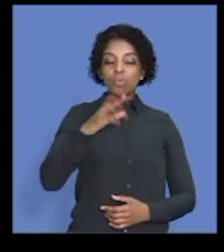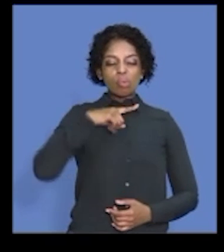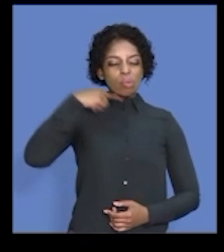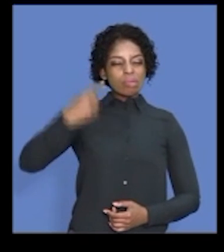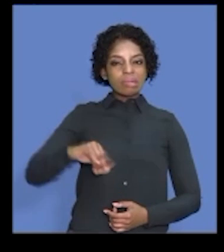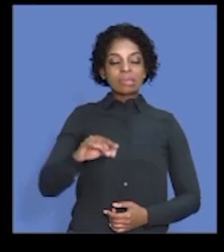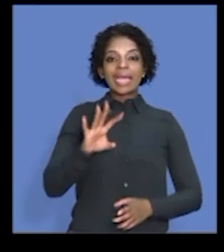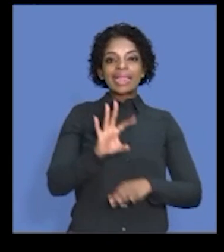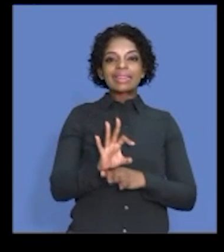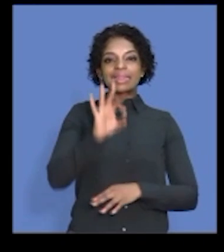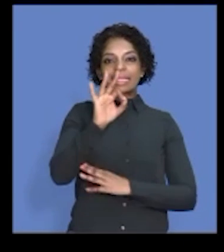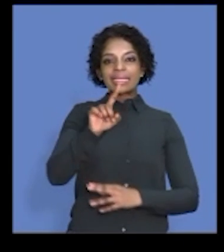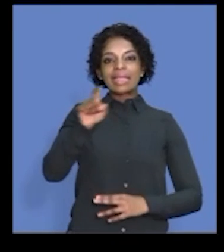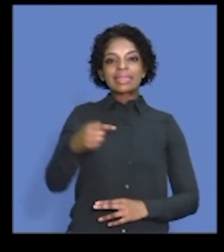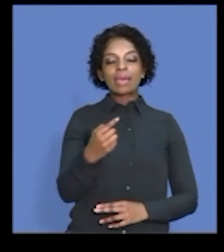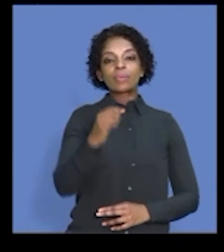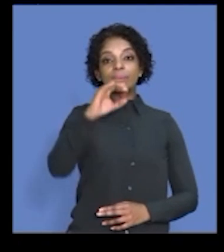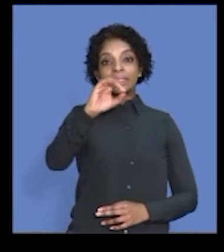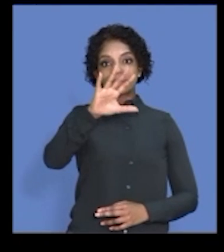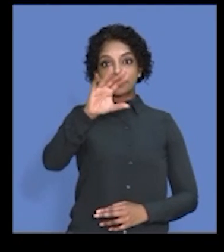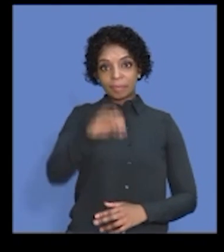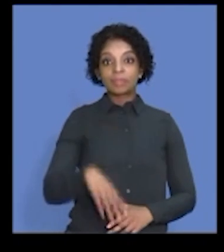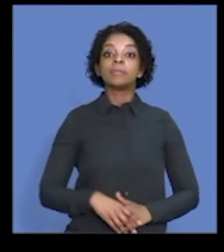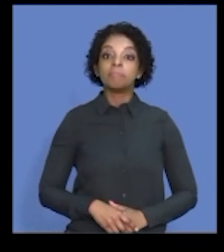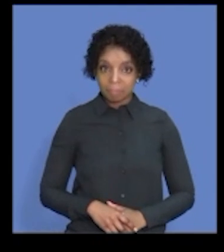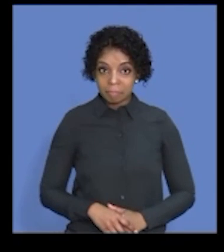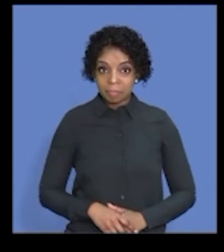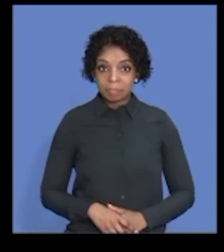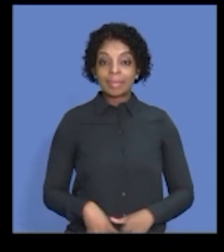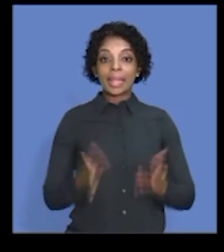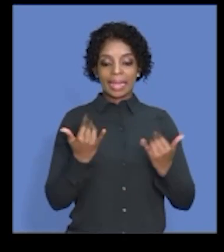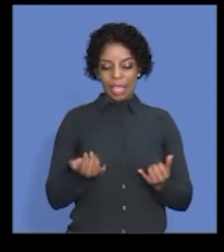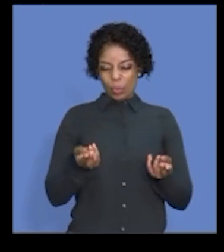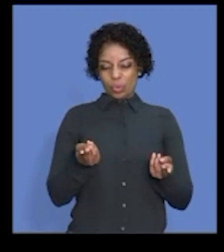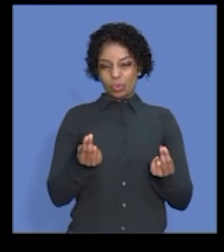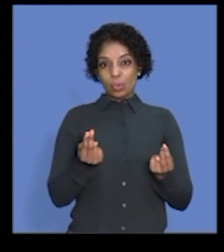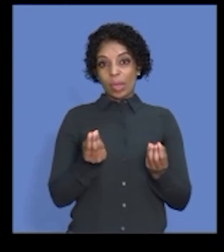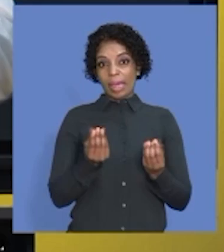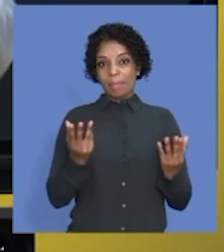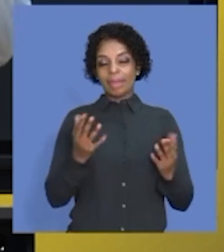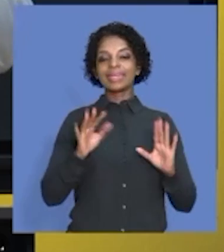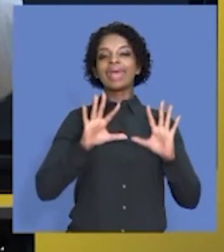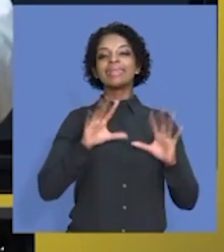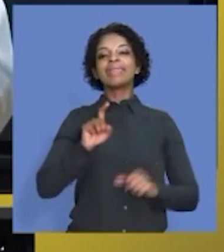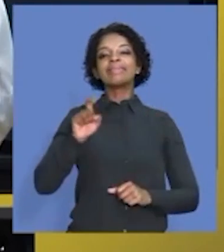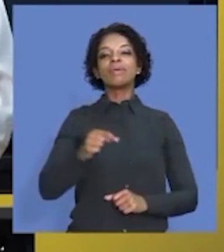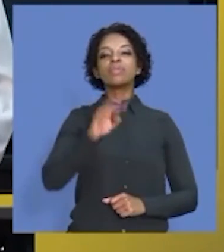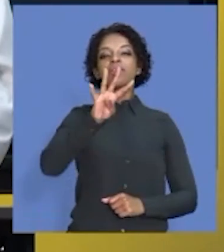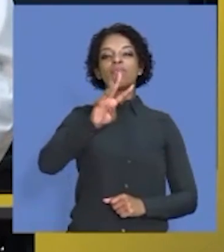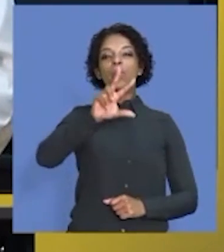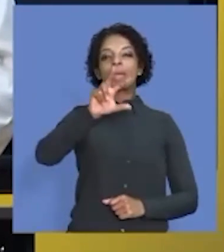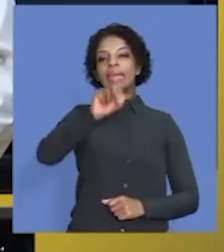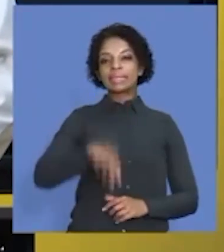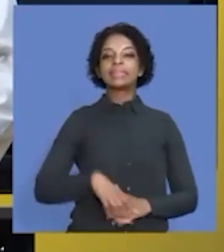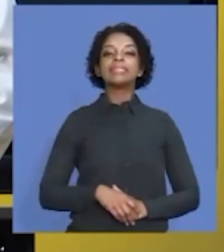13,050, and your new provision is 10,480. So clearly you can see you are